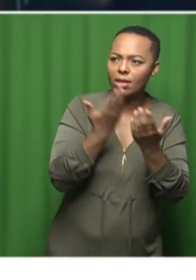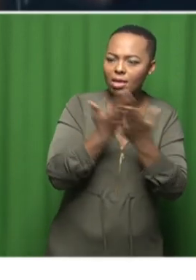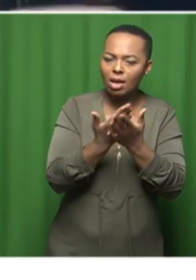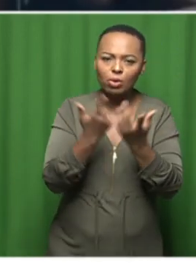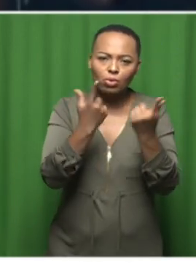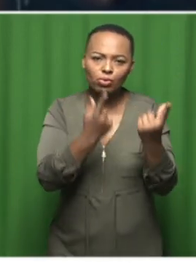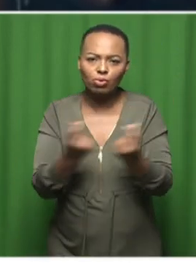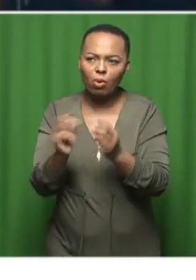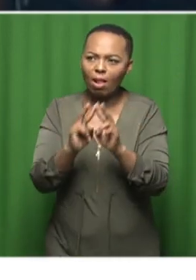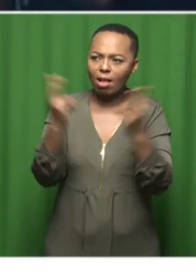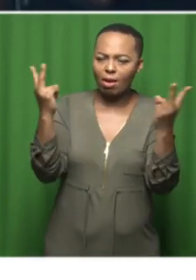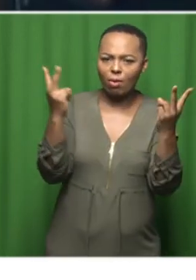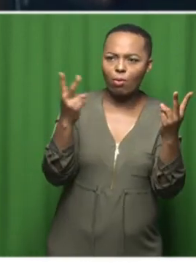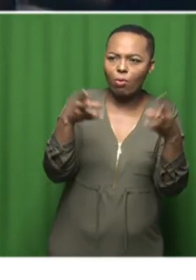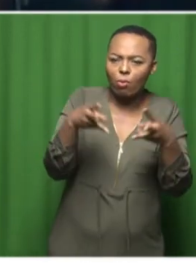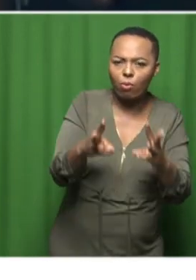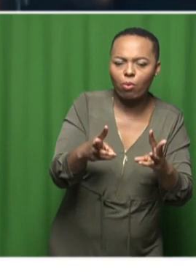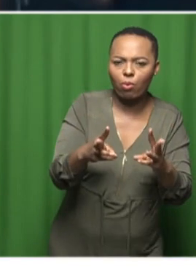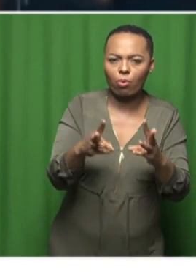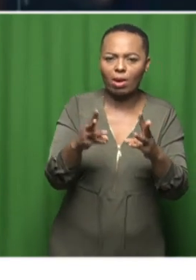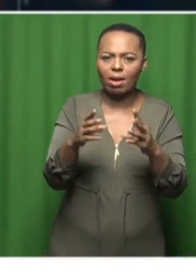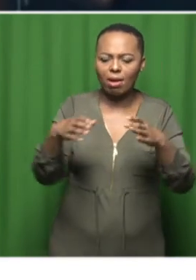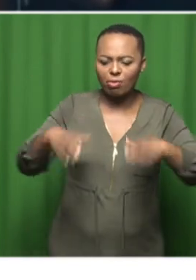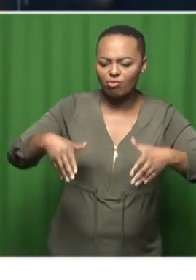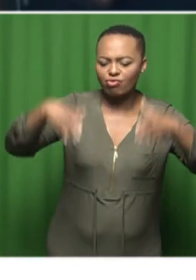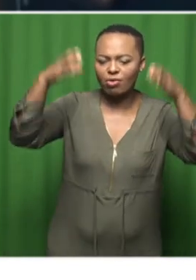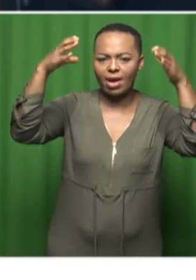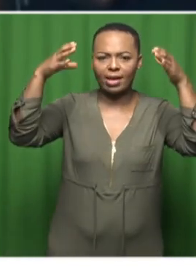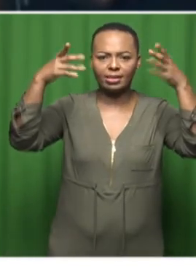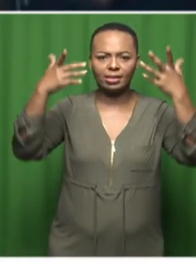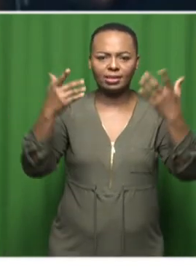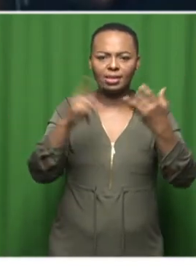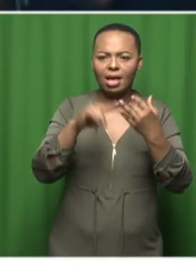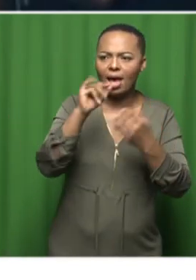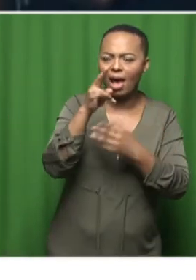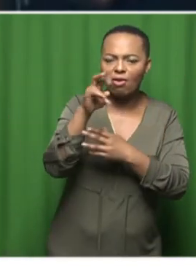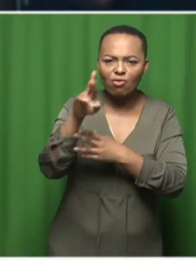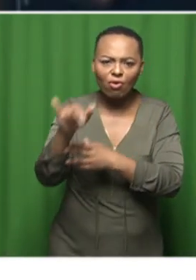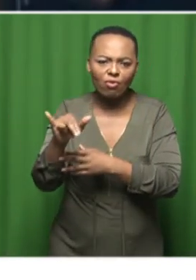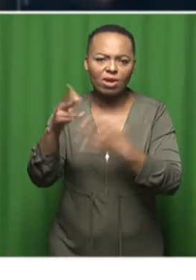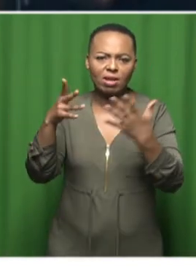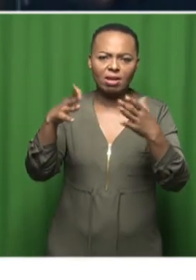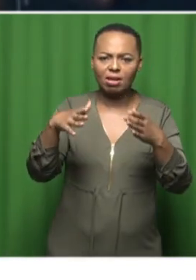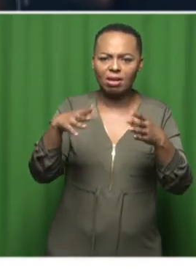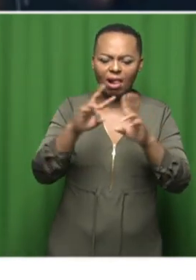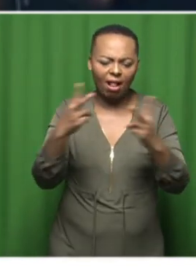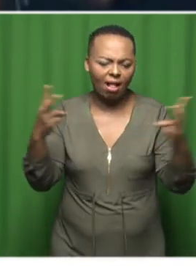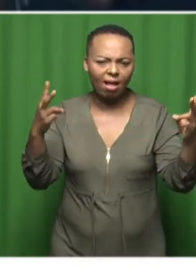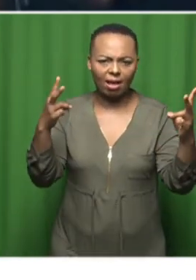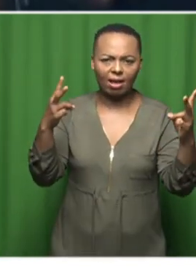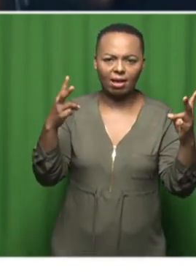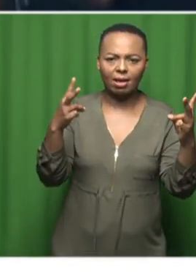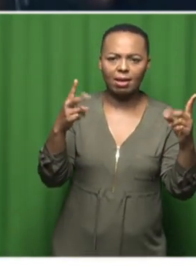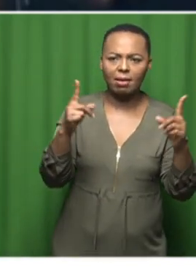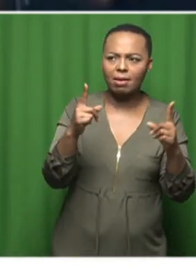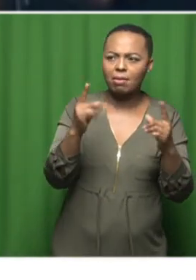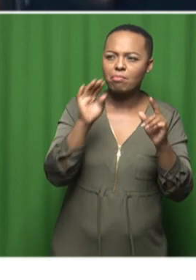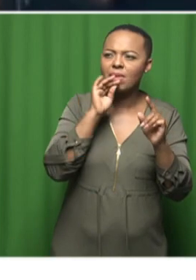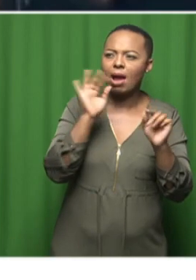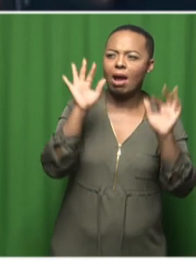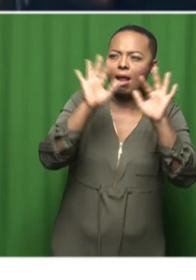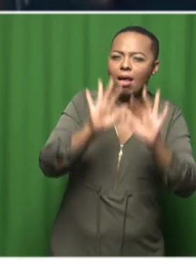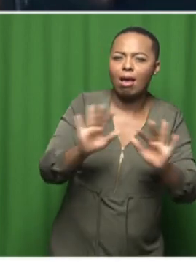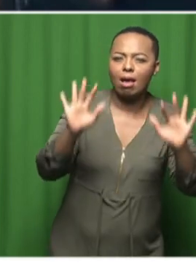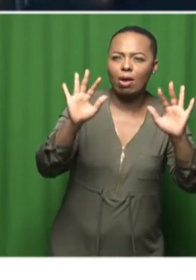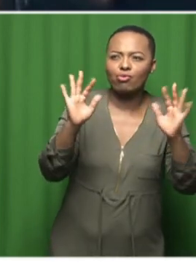like bronze glazes and brass glazes and ivory glazes, as opposed to like a green theme where you